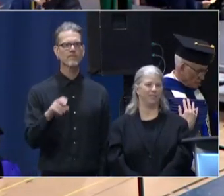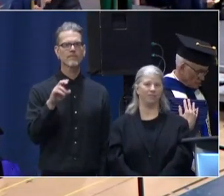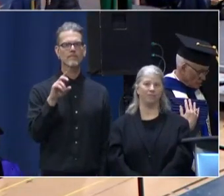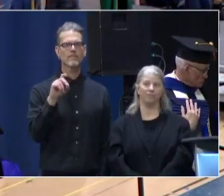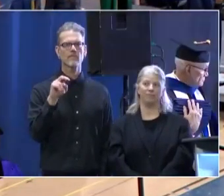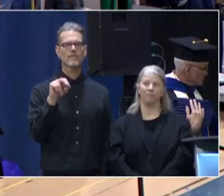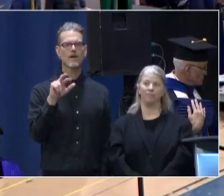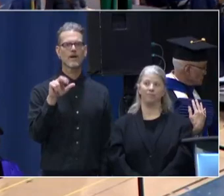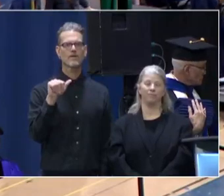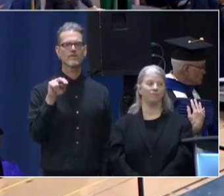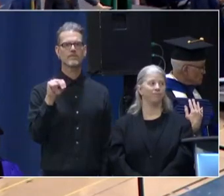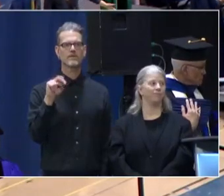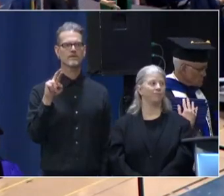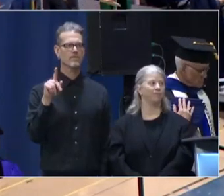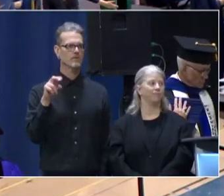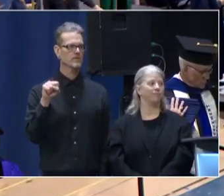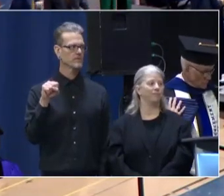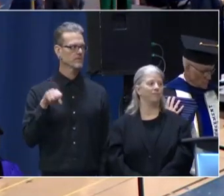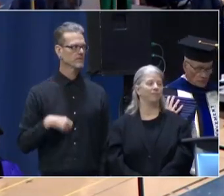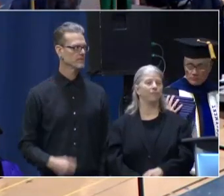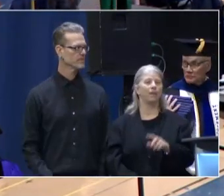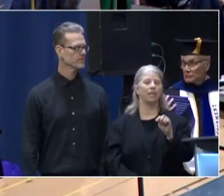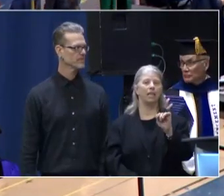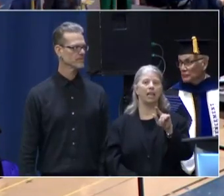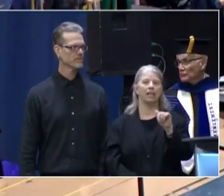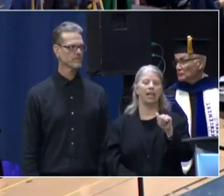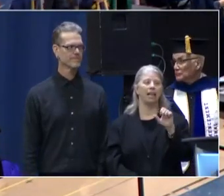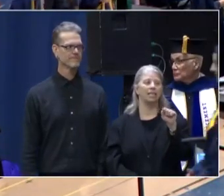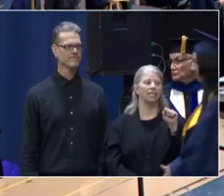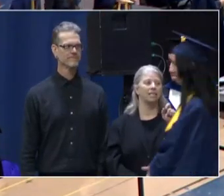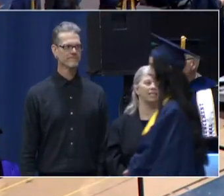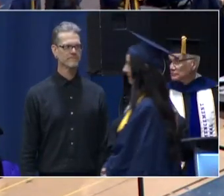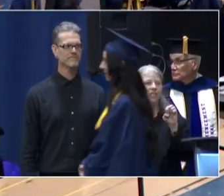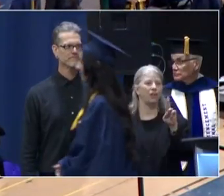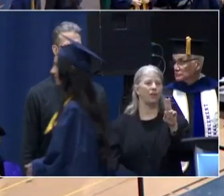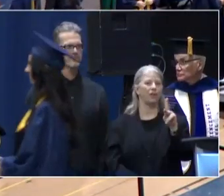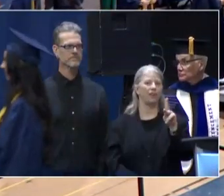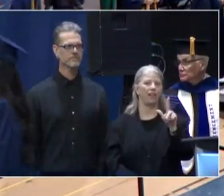Tamerlyn Wells. Talaine Sterkel.